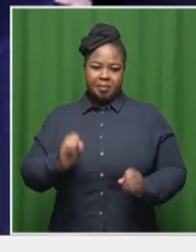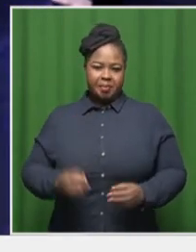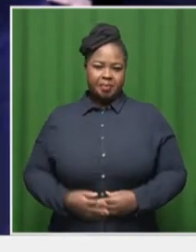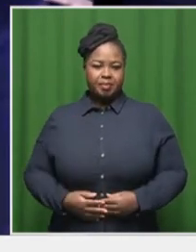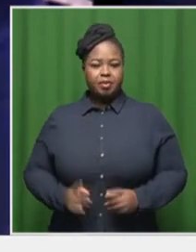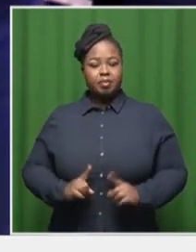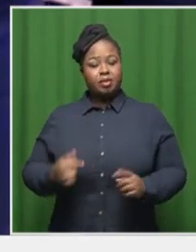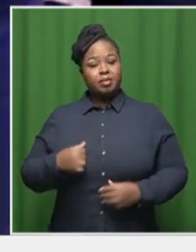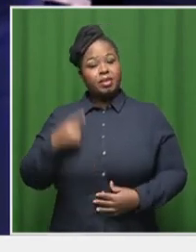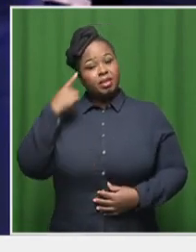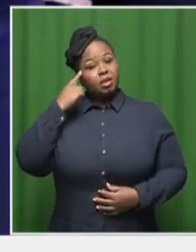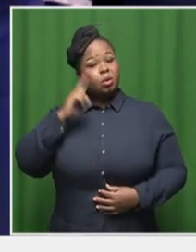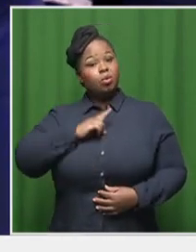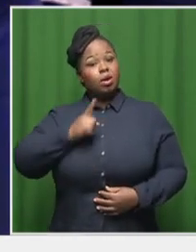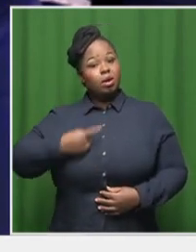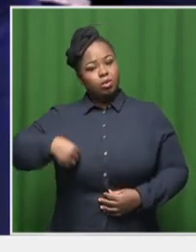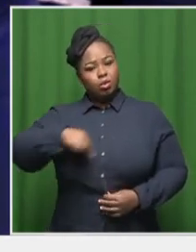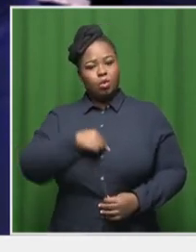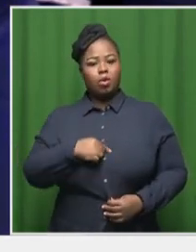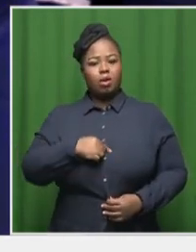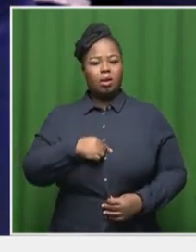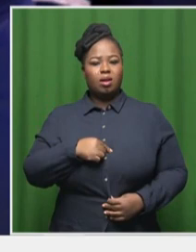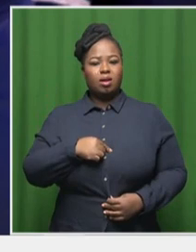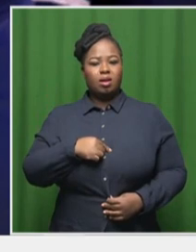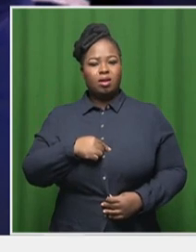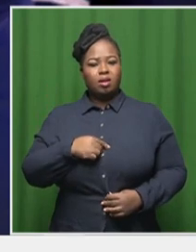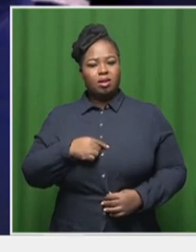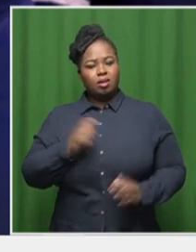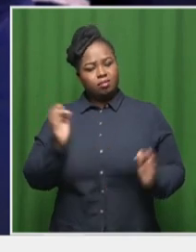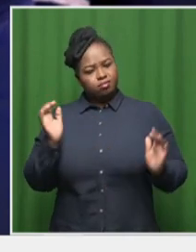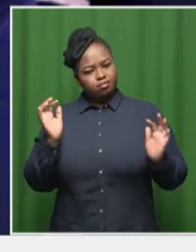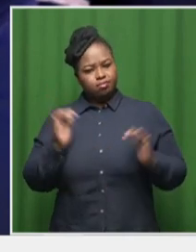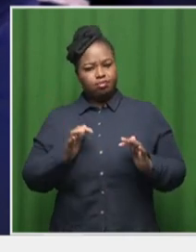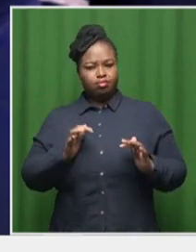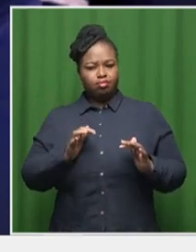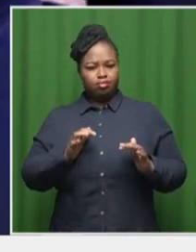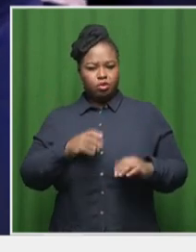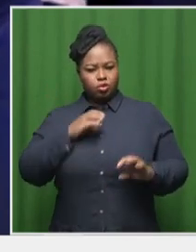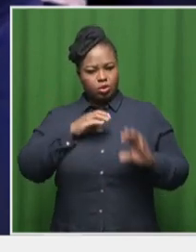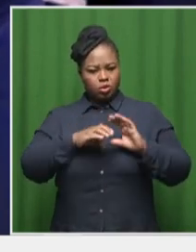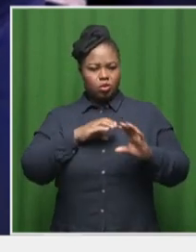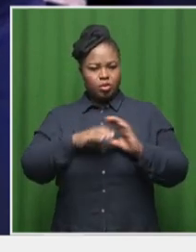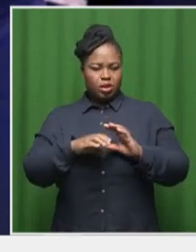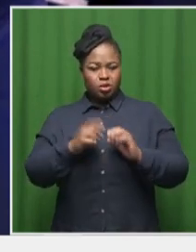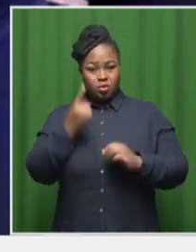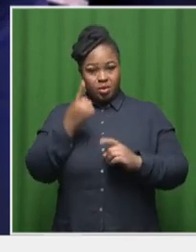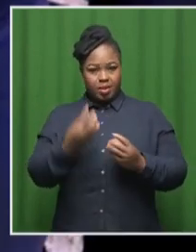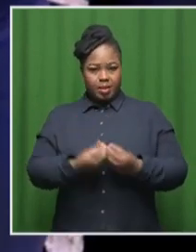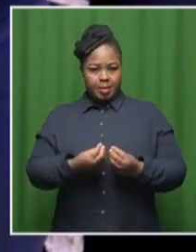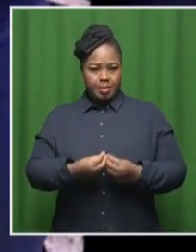But I think it's because all of us have gathered to communicate one message,